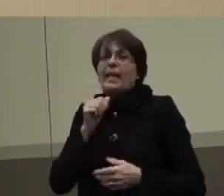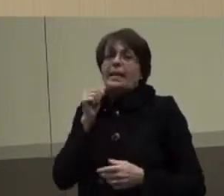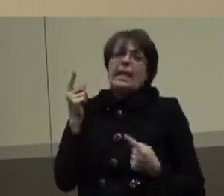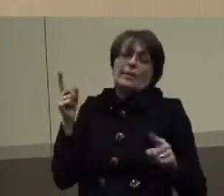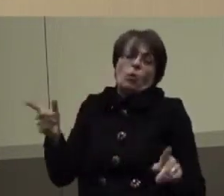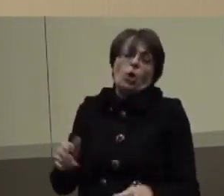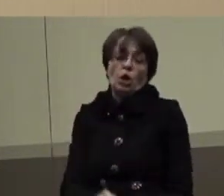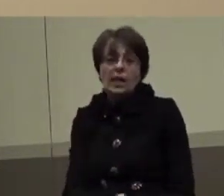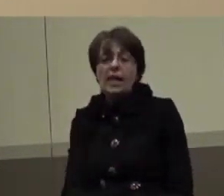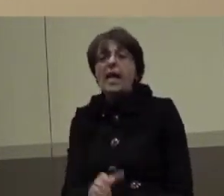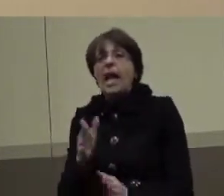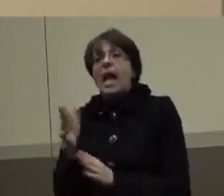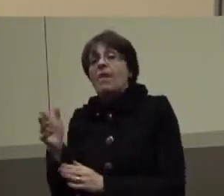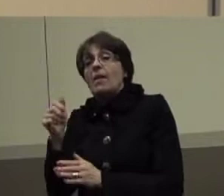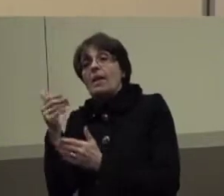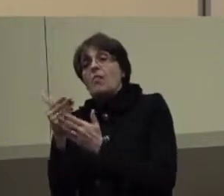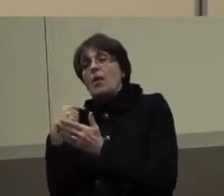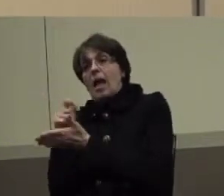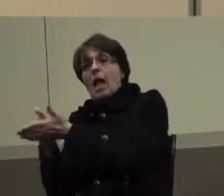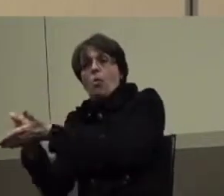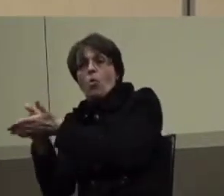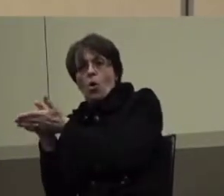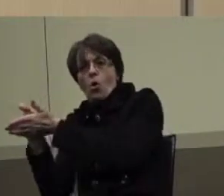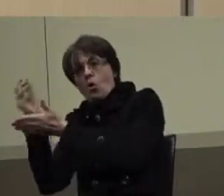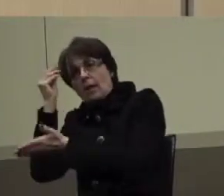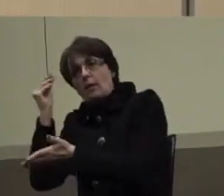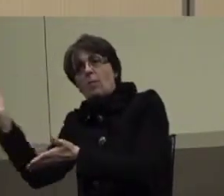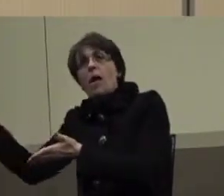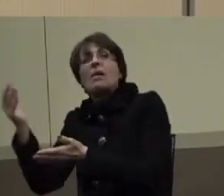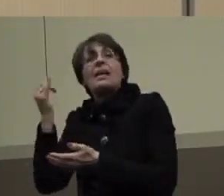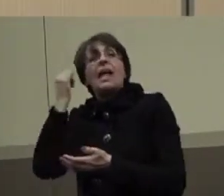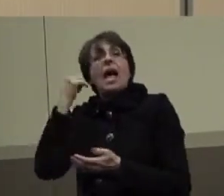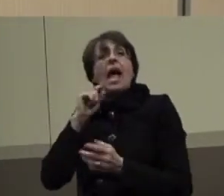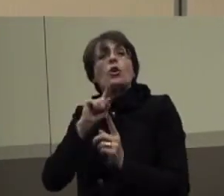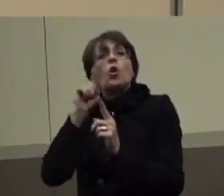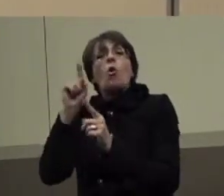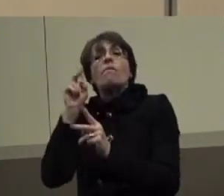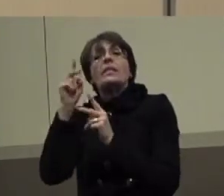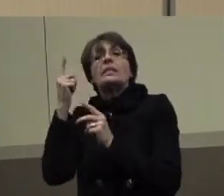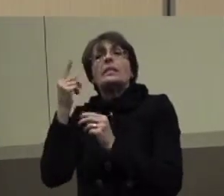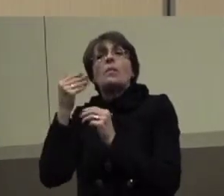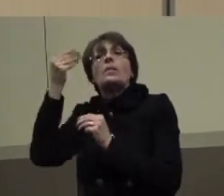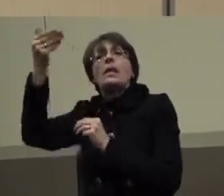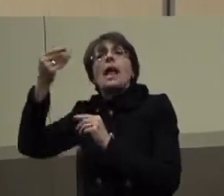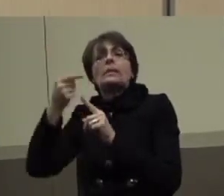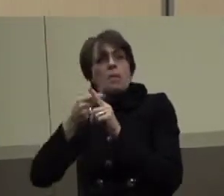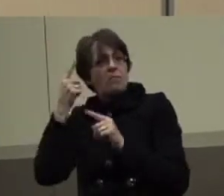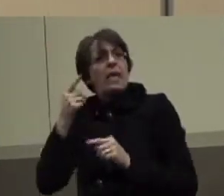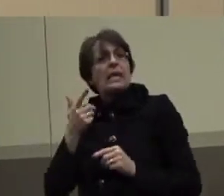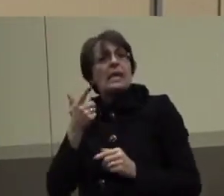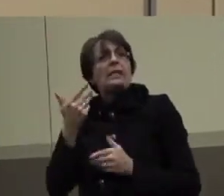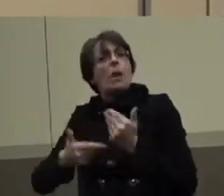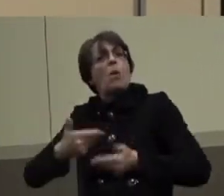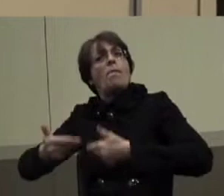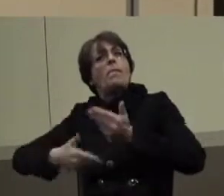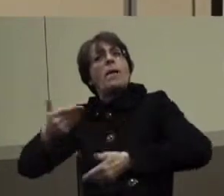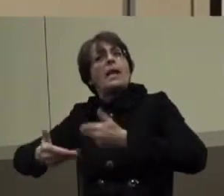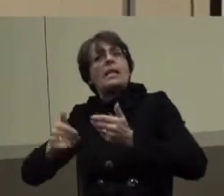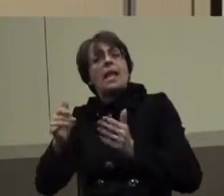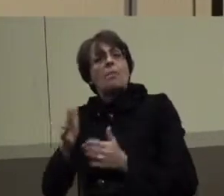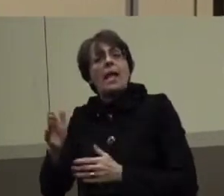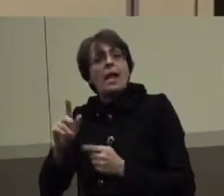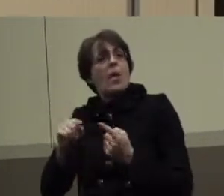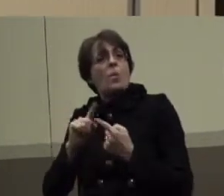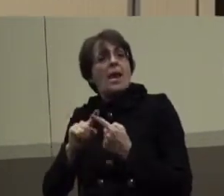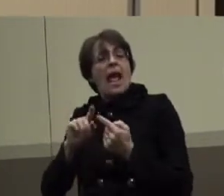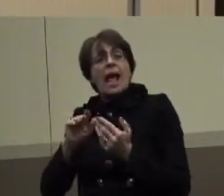work. And then another thing that I wrote to him about was I'd go visit somebody a month later thinking that they were implementing the plan, and